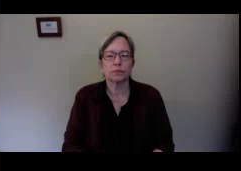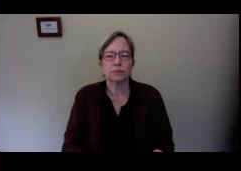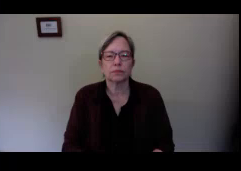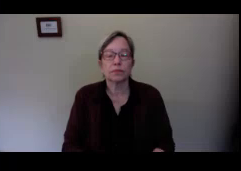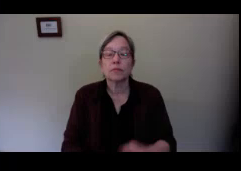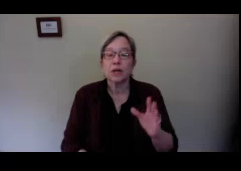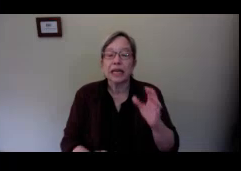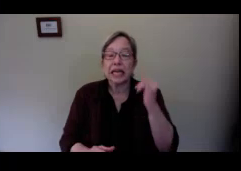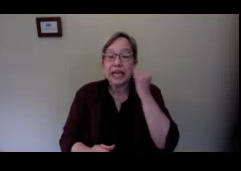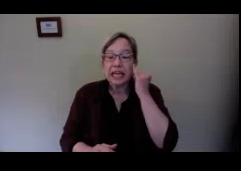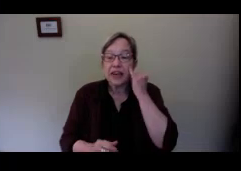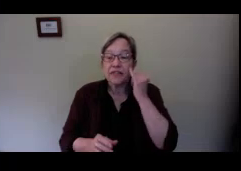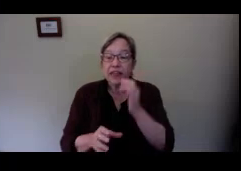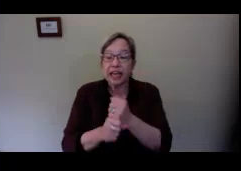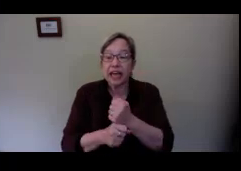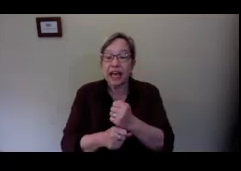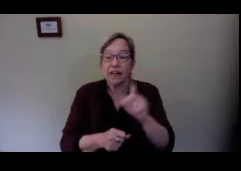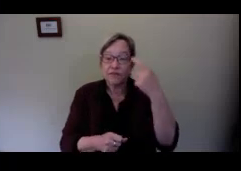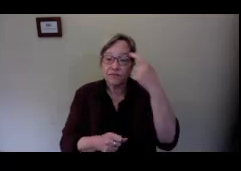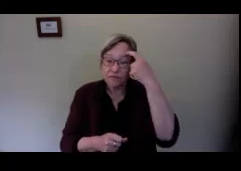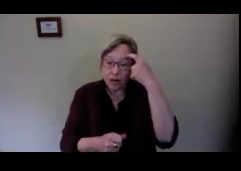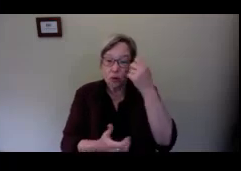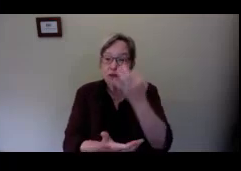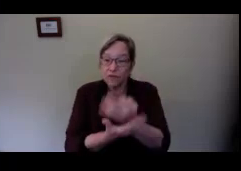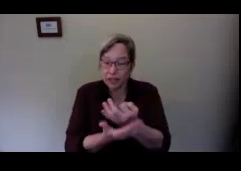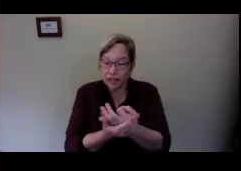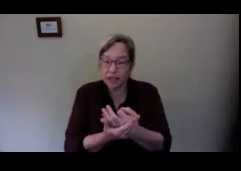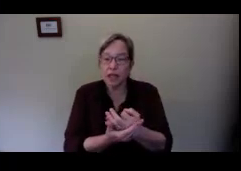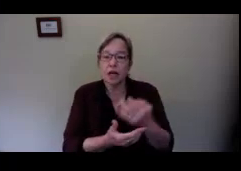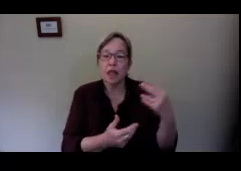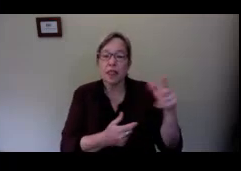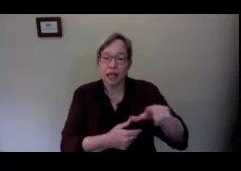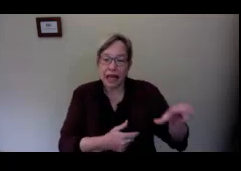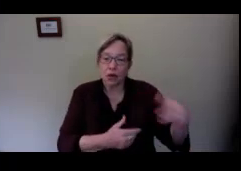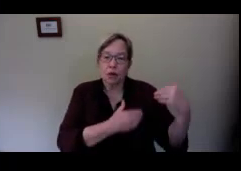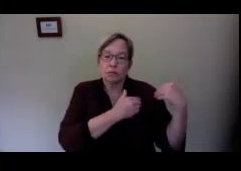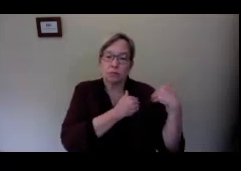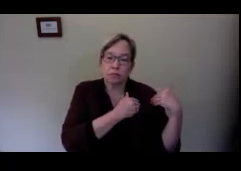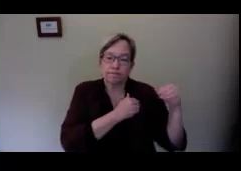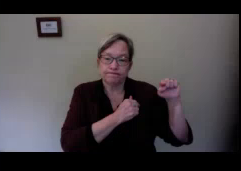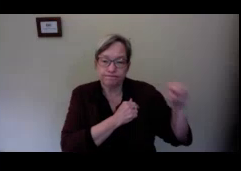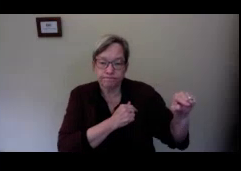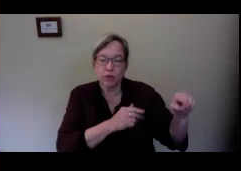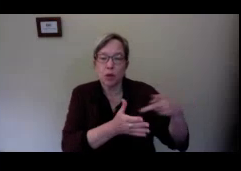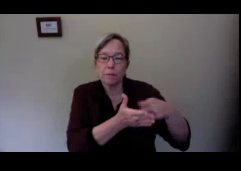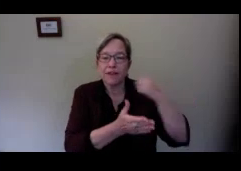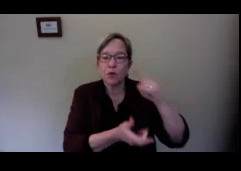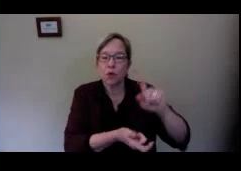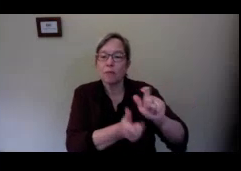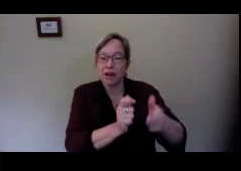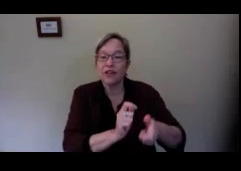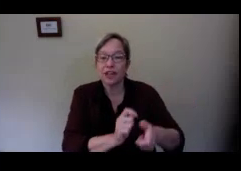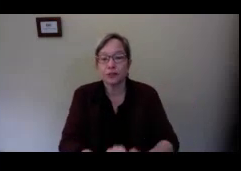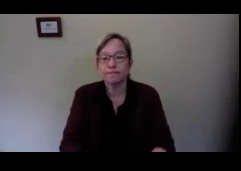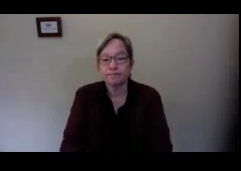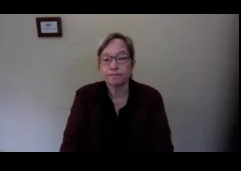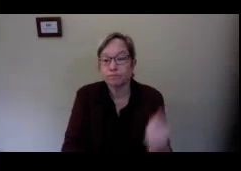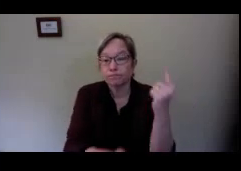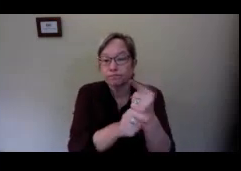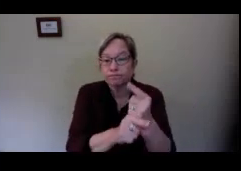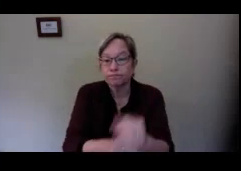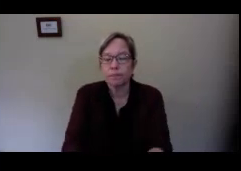Right. If they receive federal funding, they have to pay for the modification. That's correct.